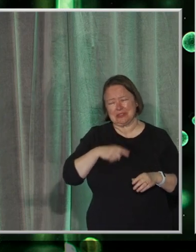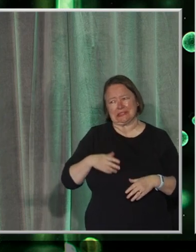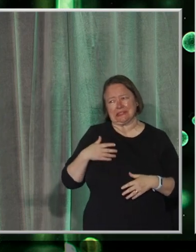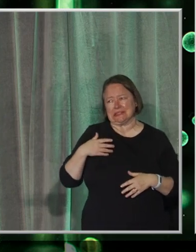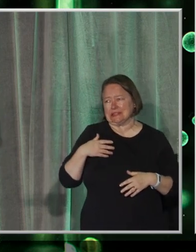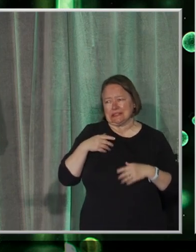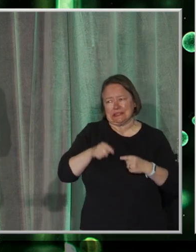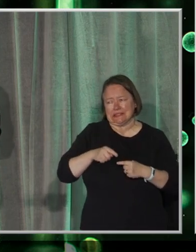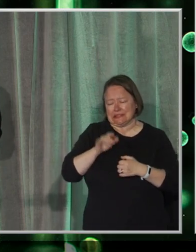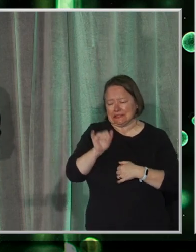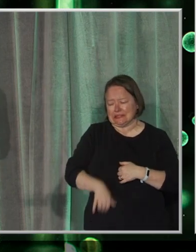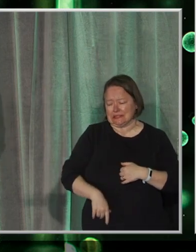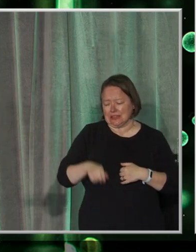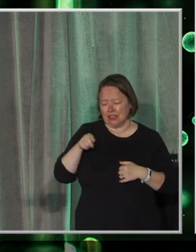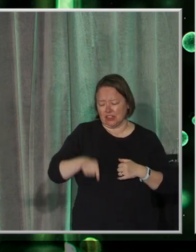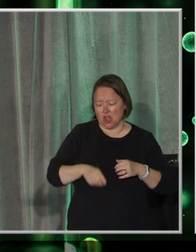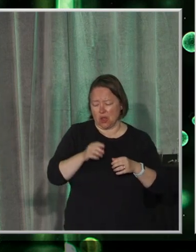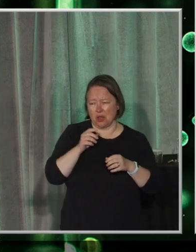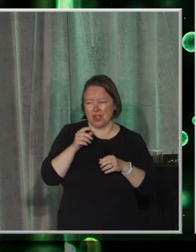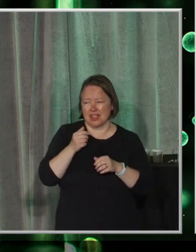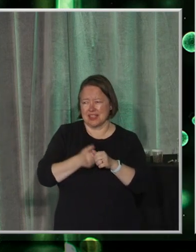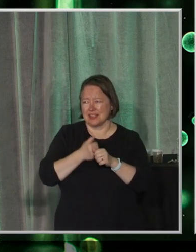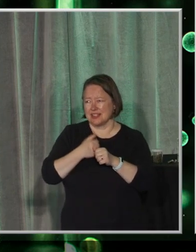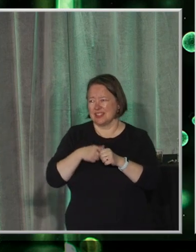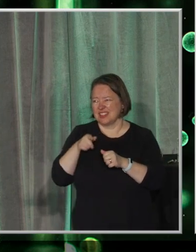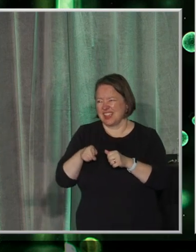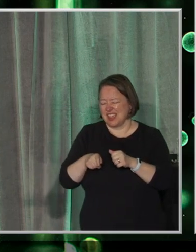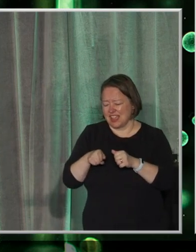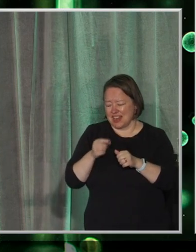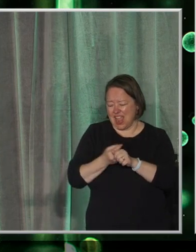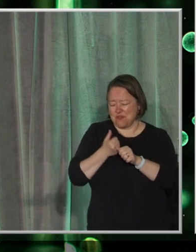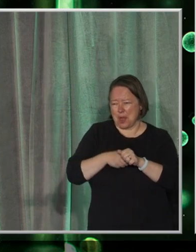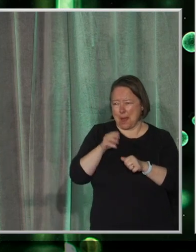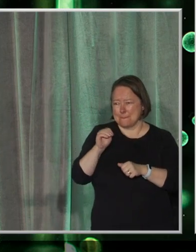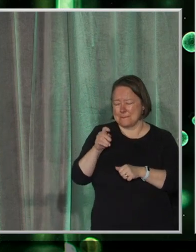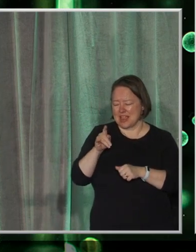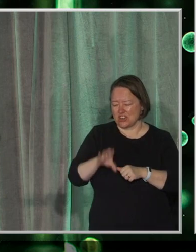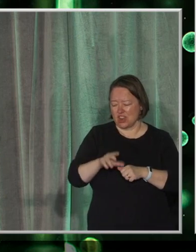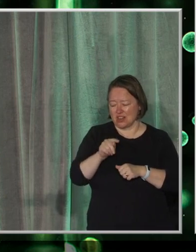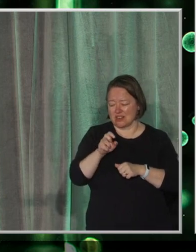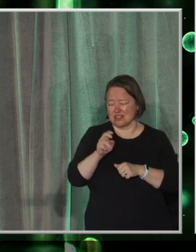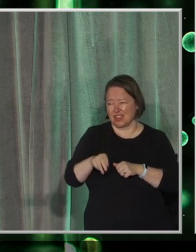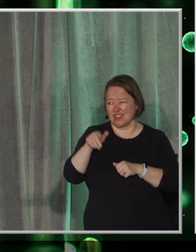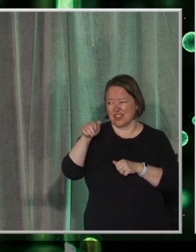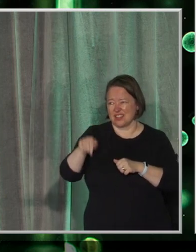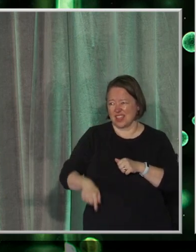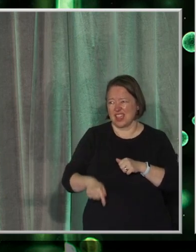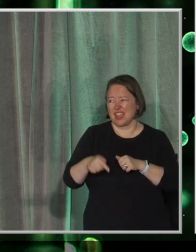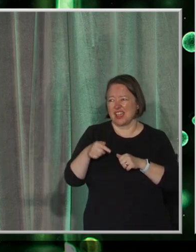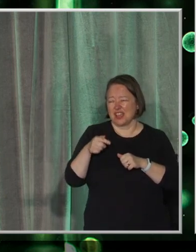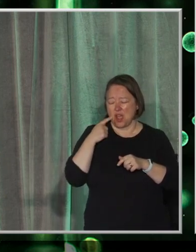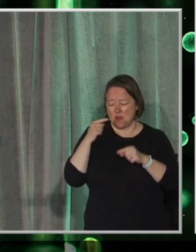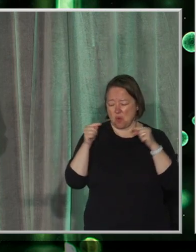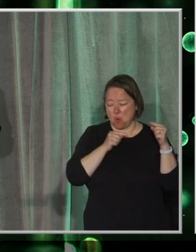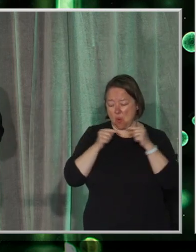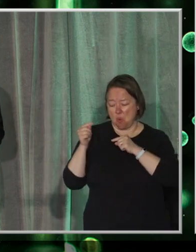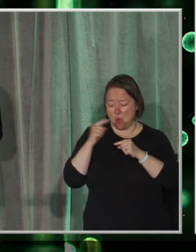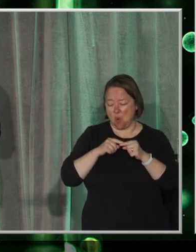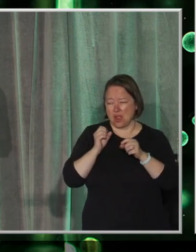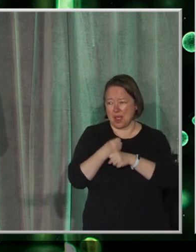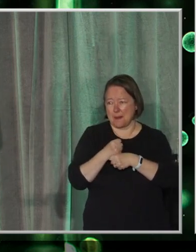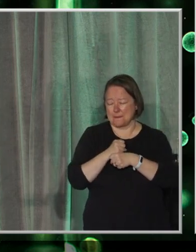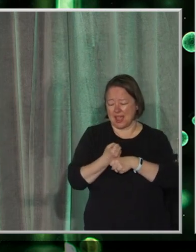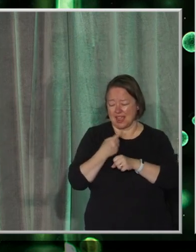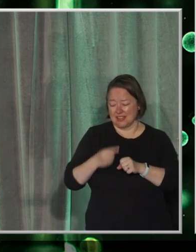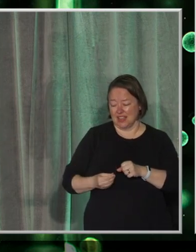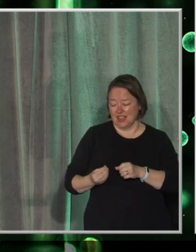And it's not only that, the production of the soybean and maize isn't environmentally sustainable, as for every metric ton of corn grain produced,